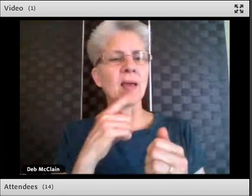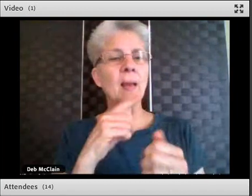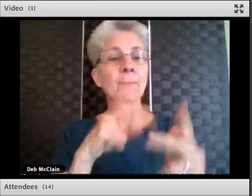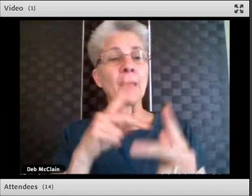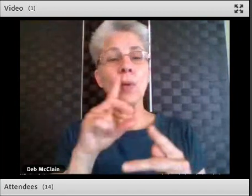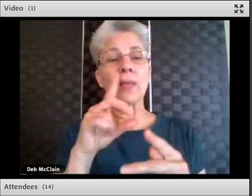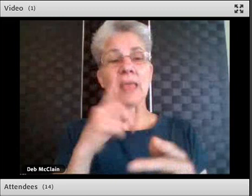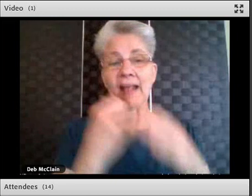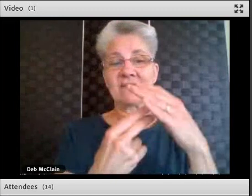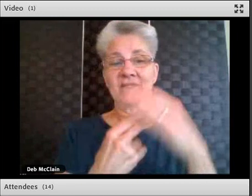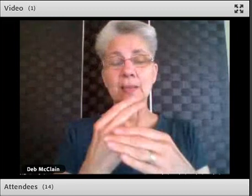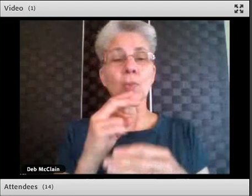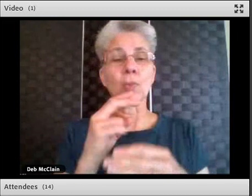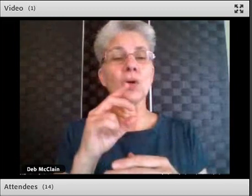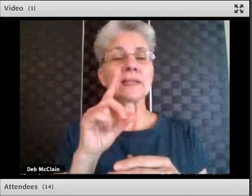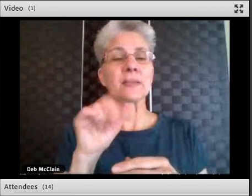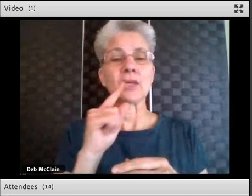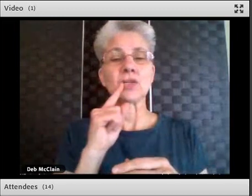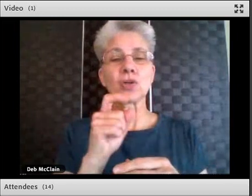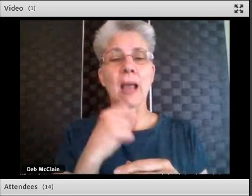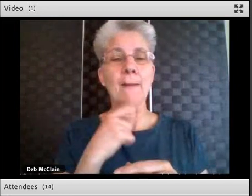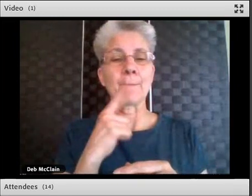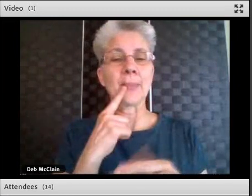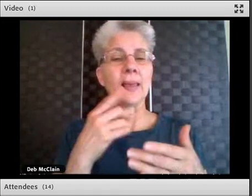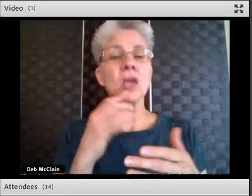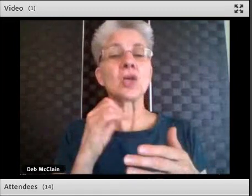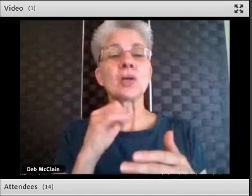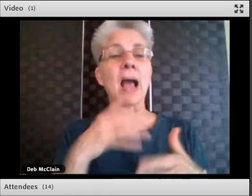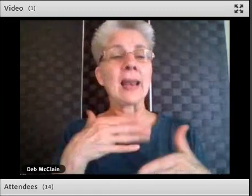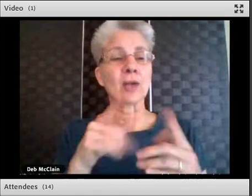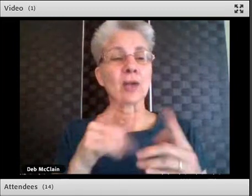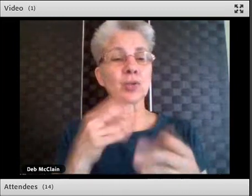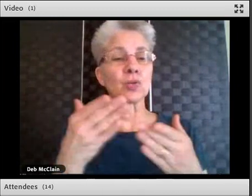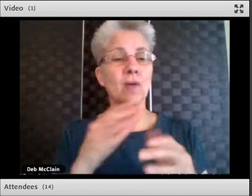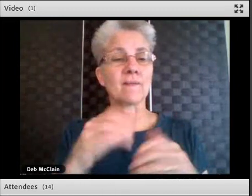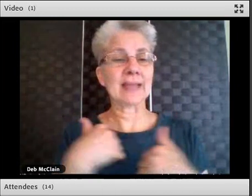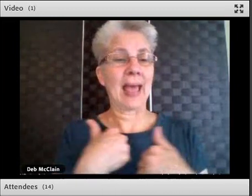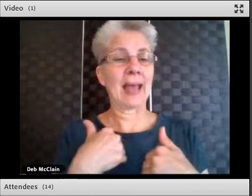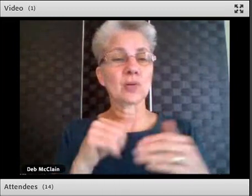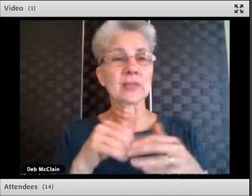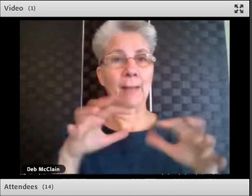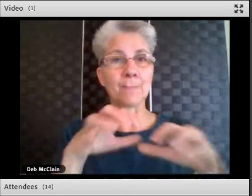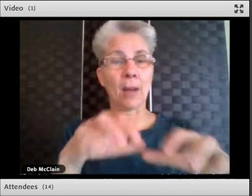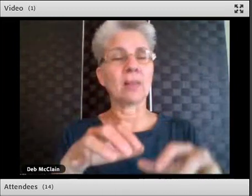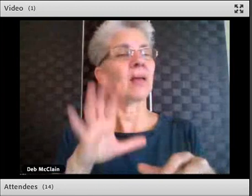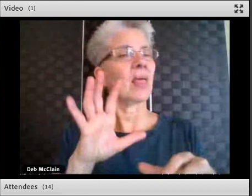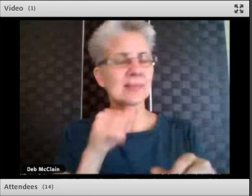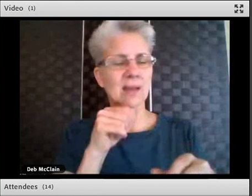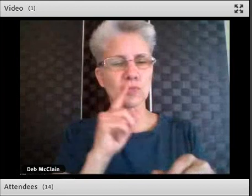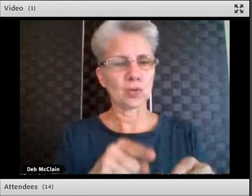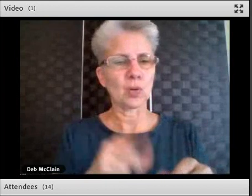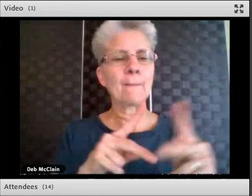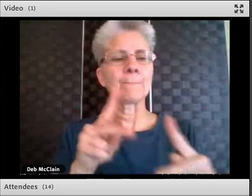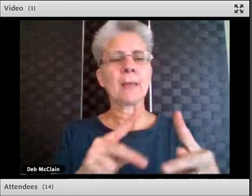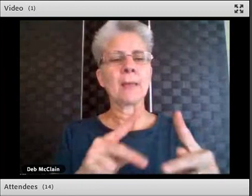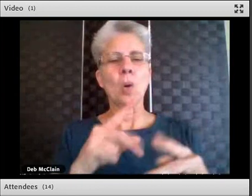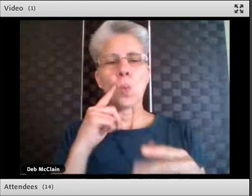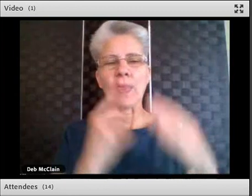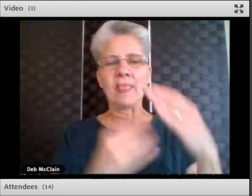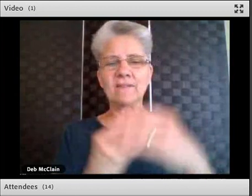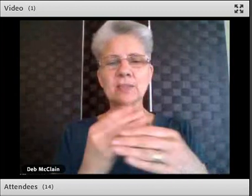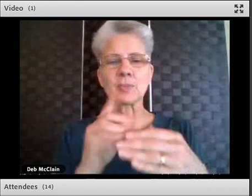disabilities shouldn't be allowed to utilize service animals in public places. Not true. People with invisible